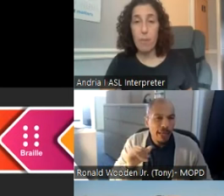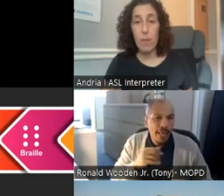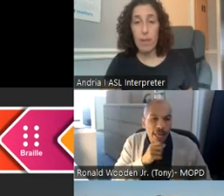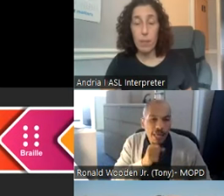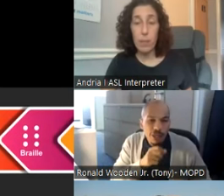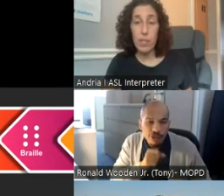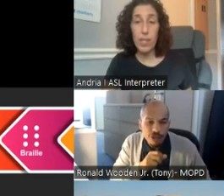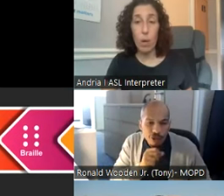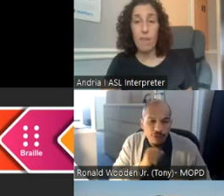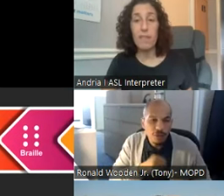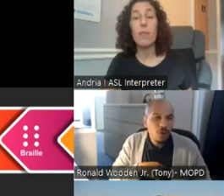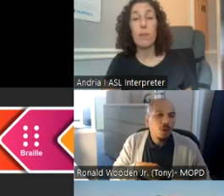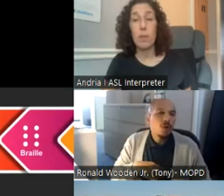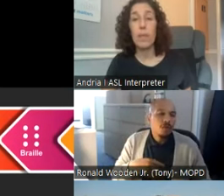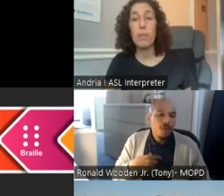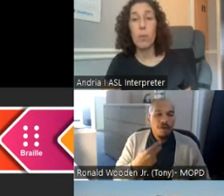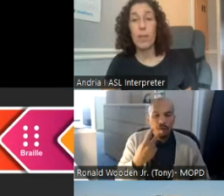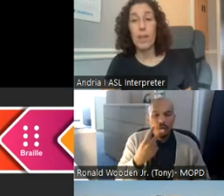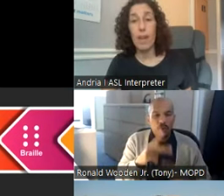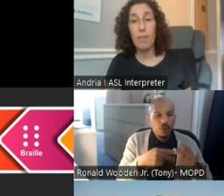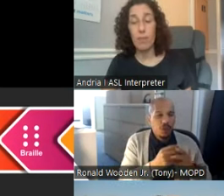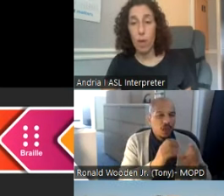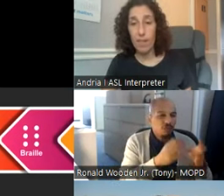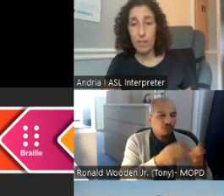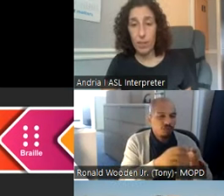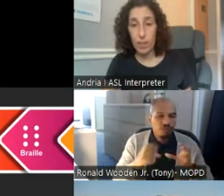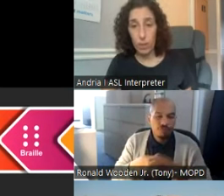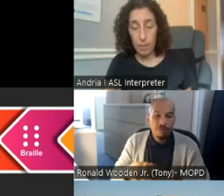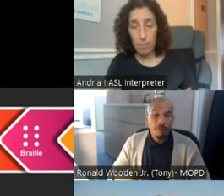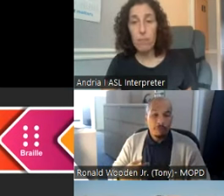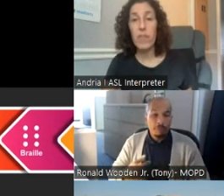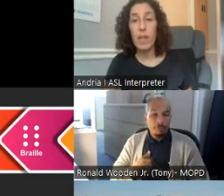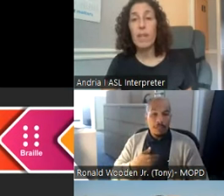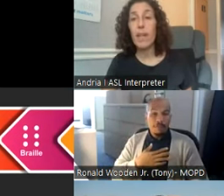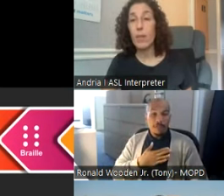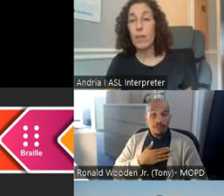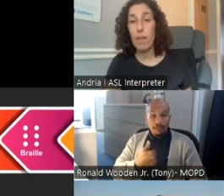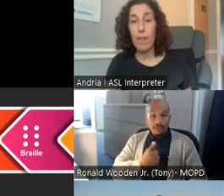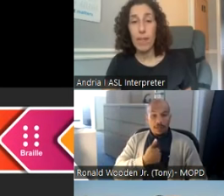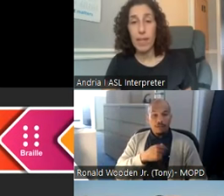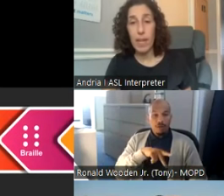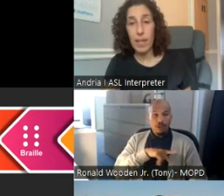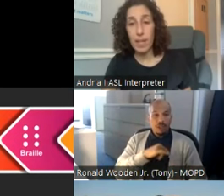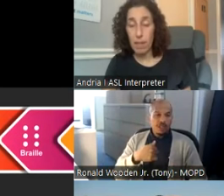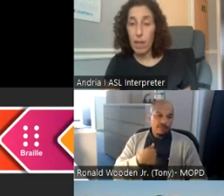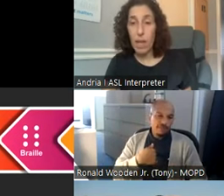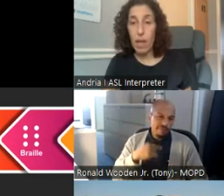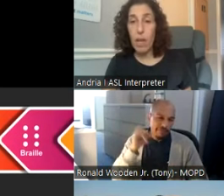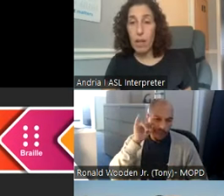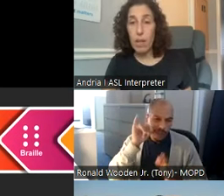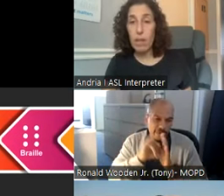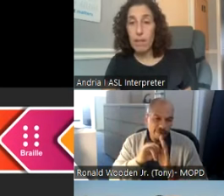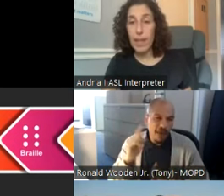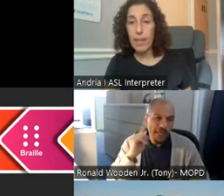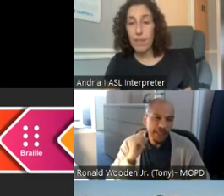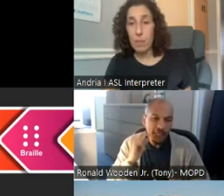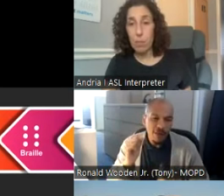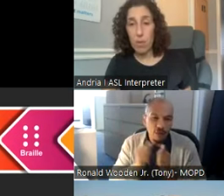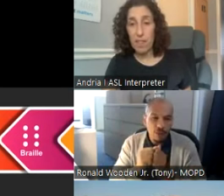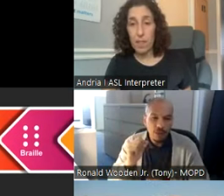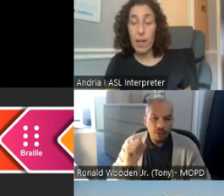a primary language. It could also include people who are deaf who've lost their hearing later in life, like a